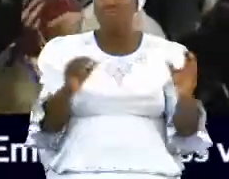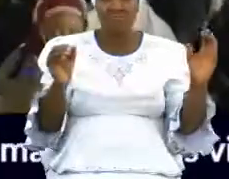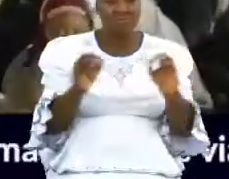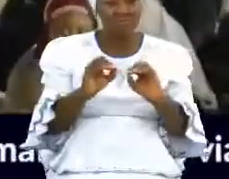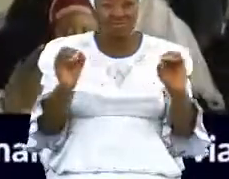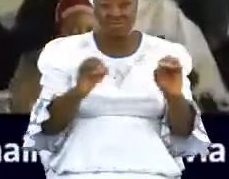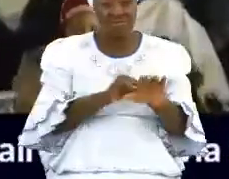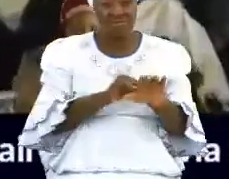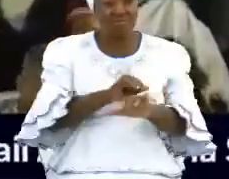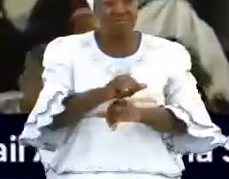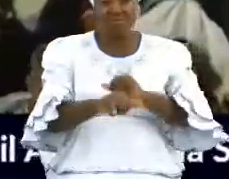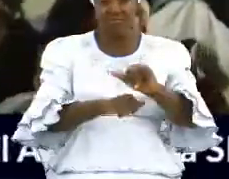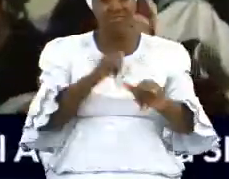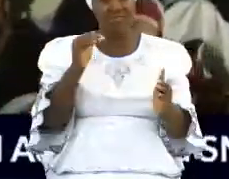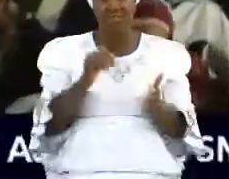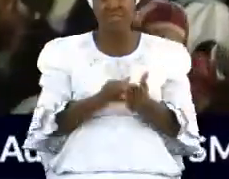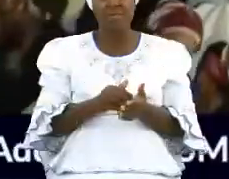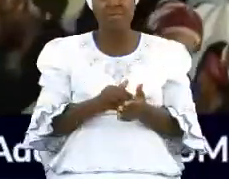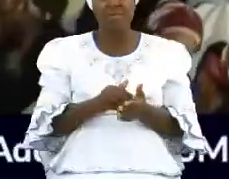Do that quickly.